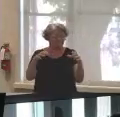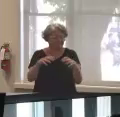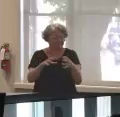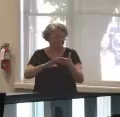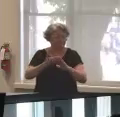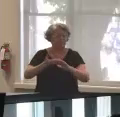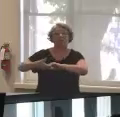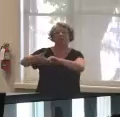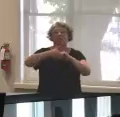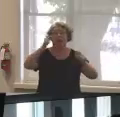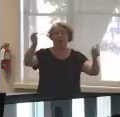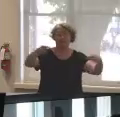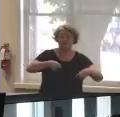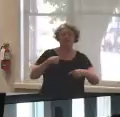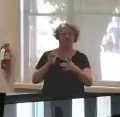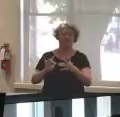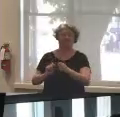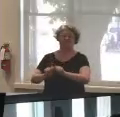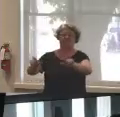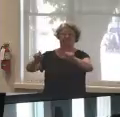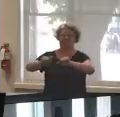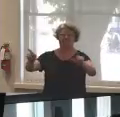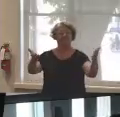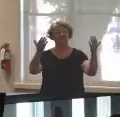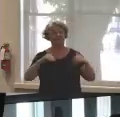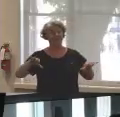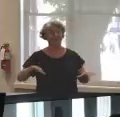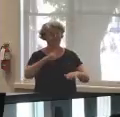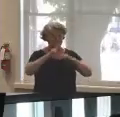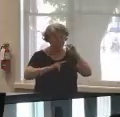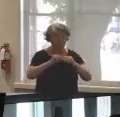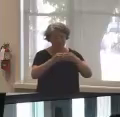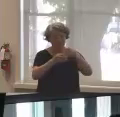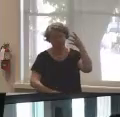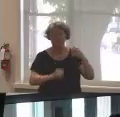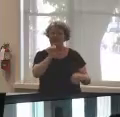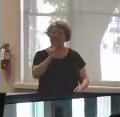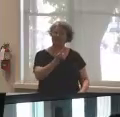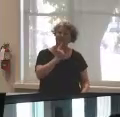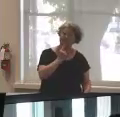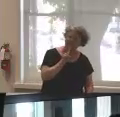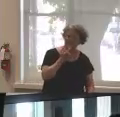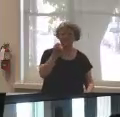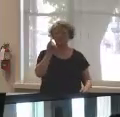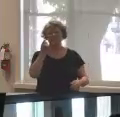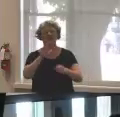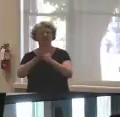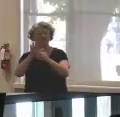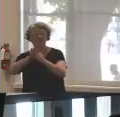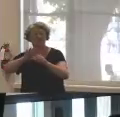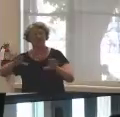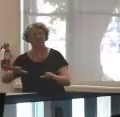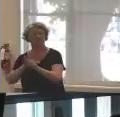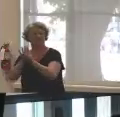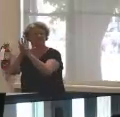even if they're not physically present there. We have a lot of fun activities also. It's not always serious, but it also comes back to advocacy and activism